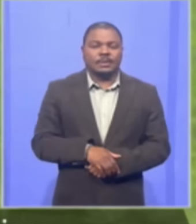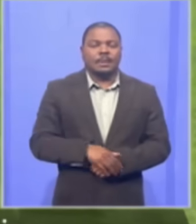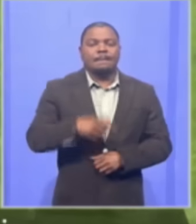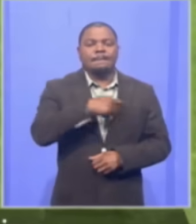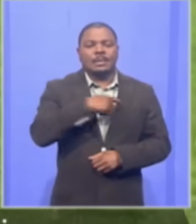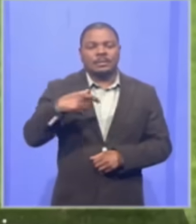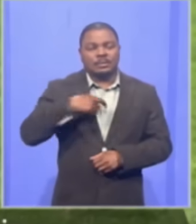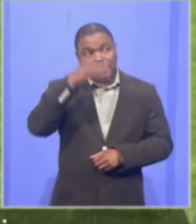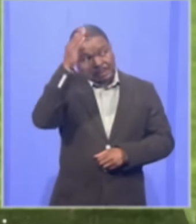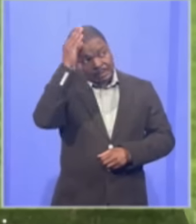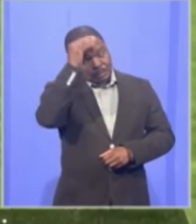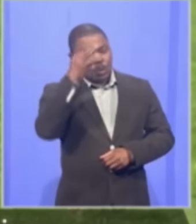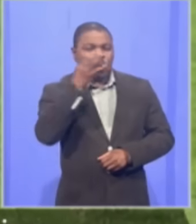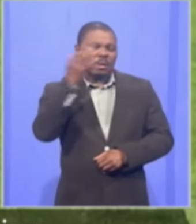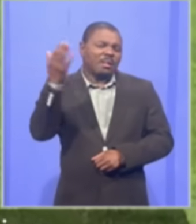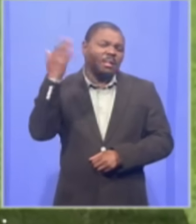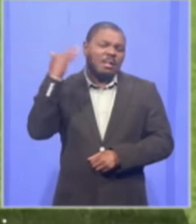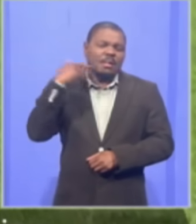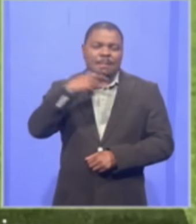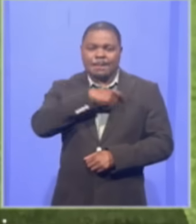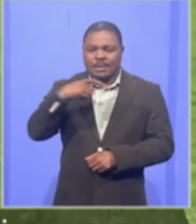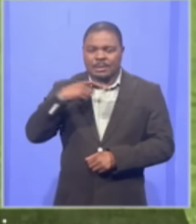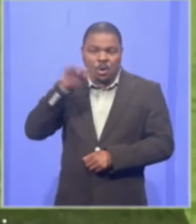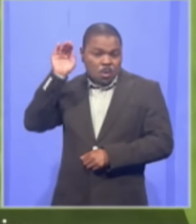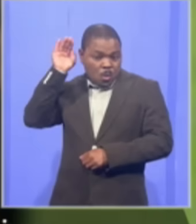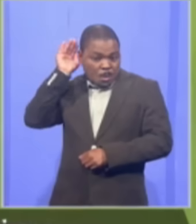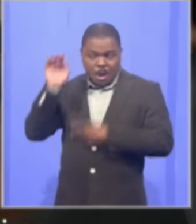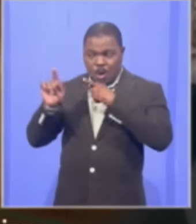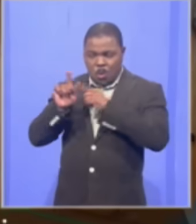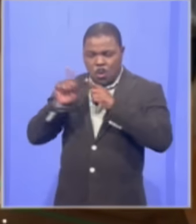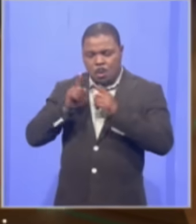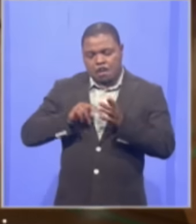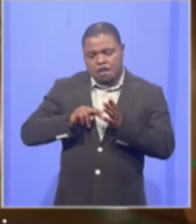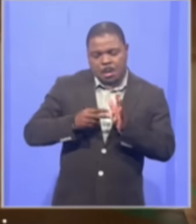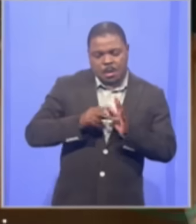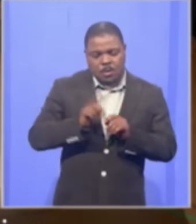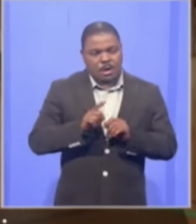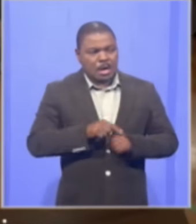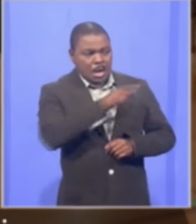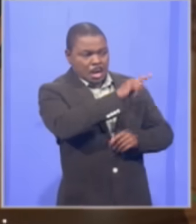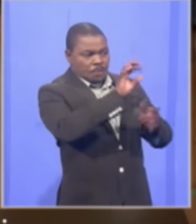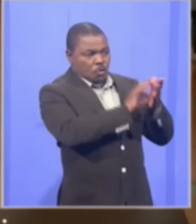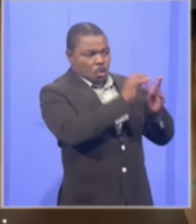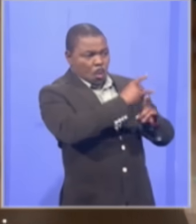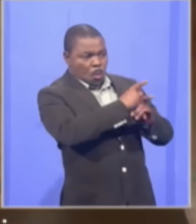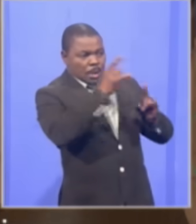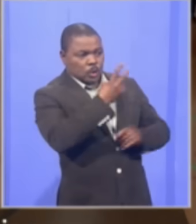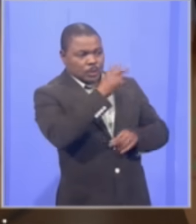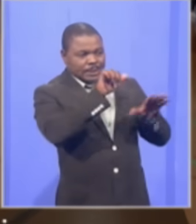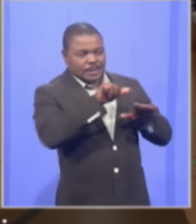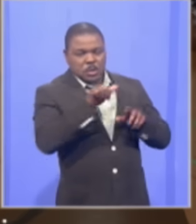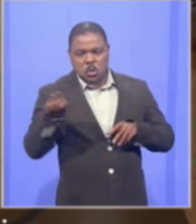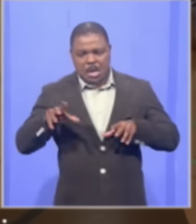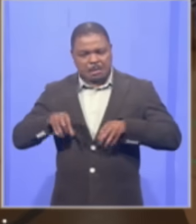Donald Trump o re President wa Michelle Barack Obama o bile le momori wa o se ananele tlholo ya hae dikgethong tsa 2016.